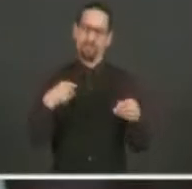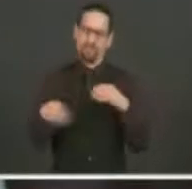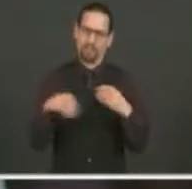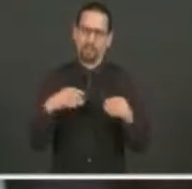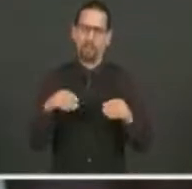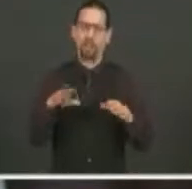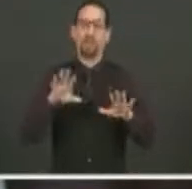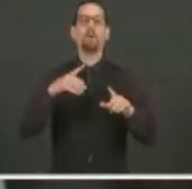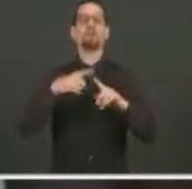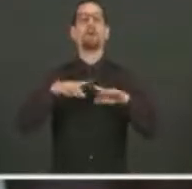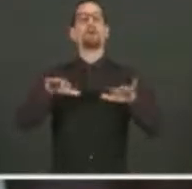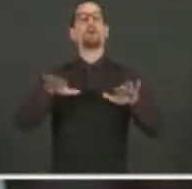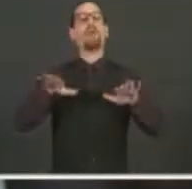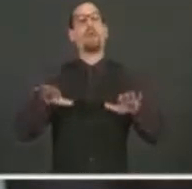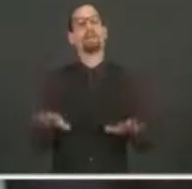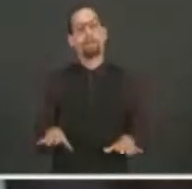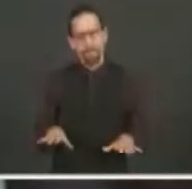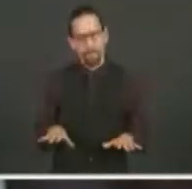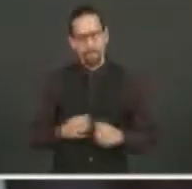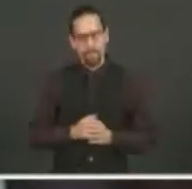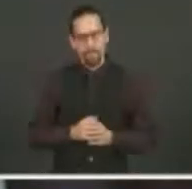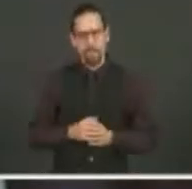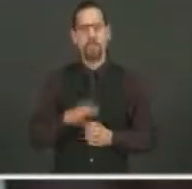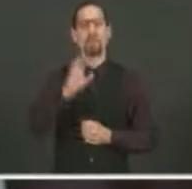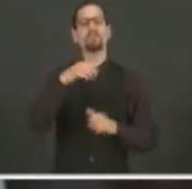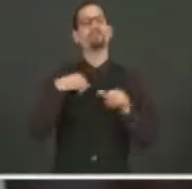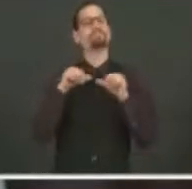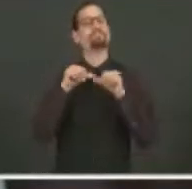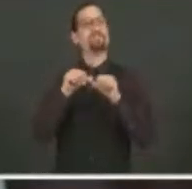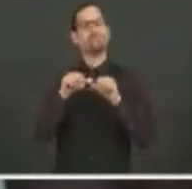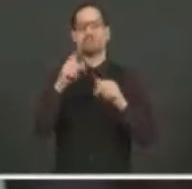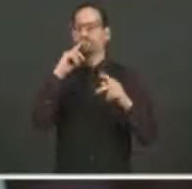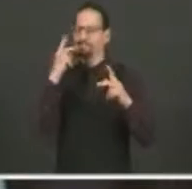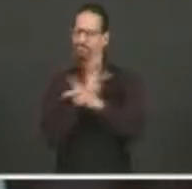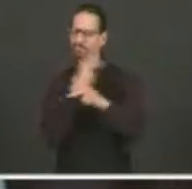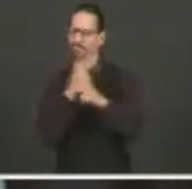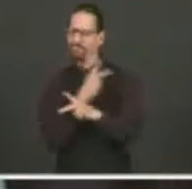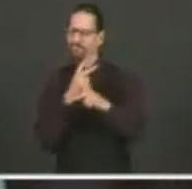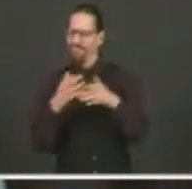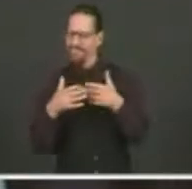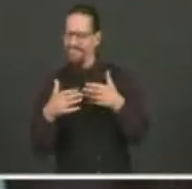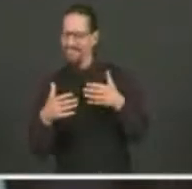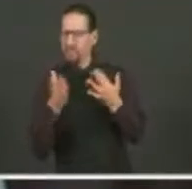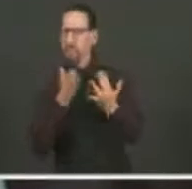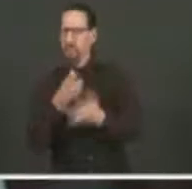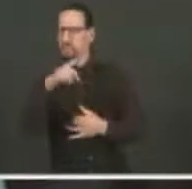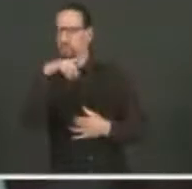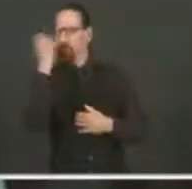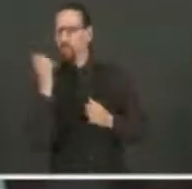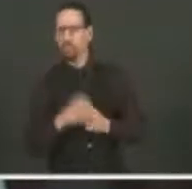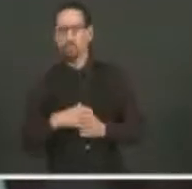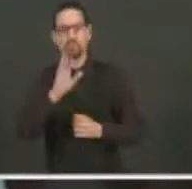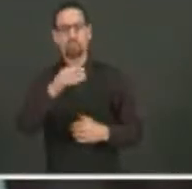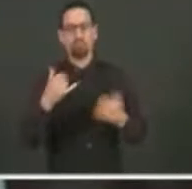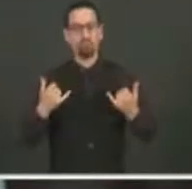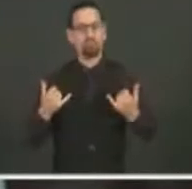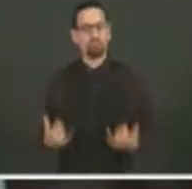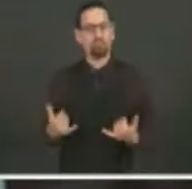that some way we're going to figure out a way to get through it. And as I said before, this isn't the new normal. This isn't the new normal. This is a